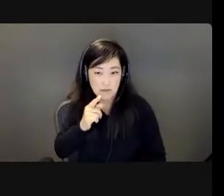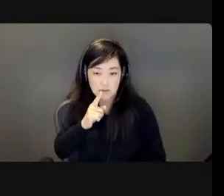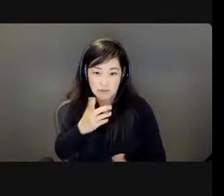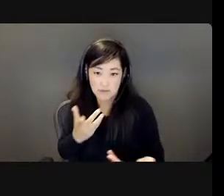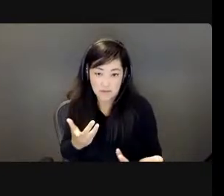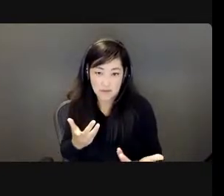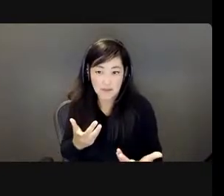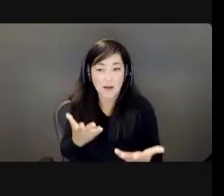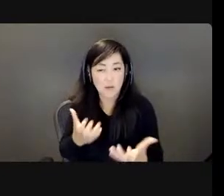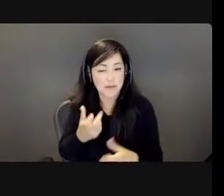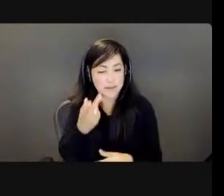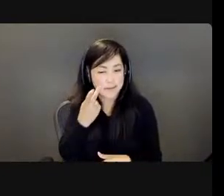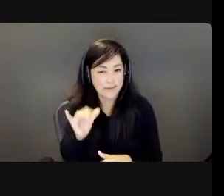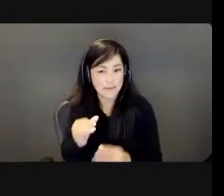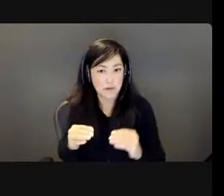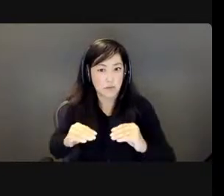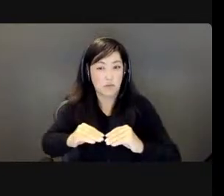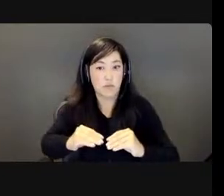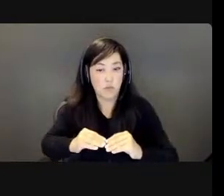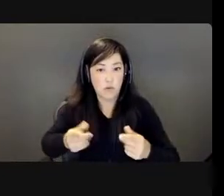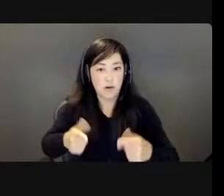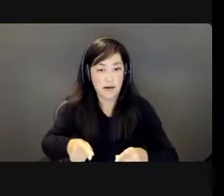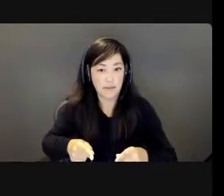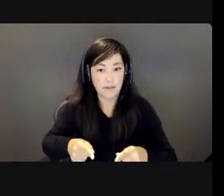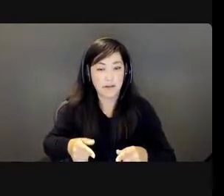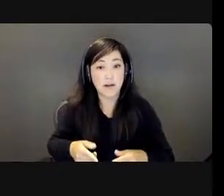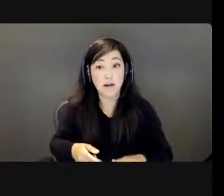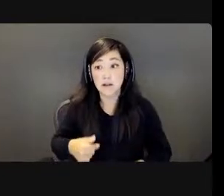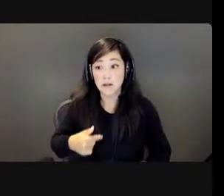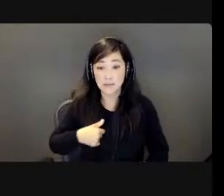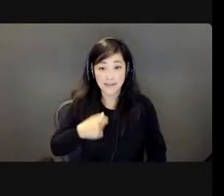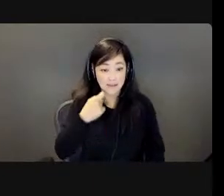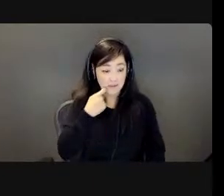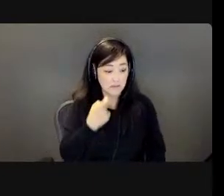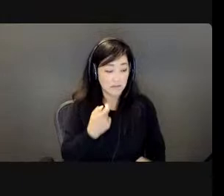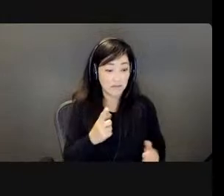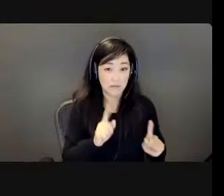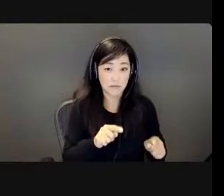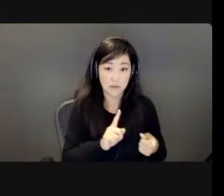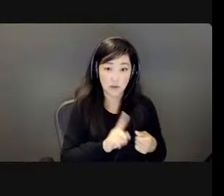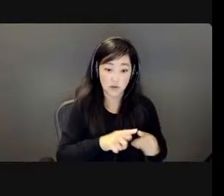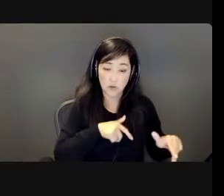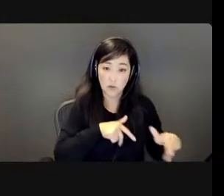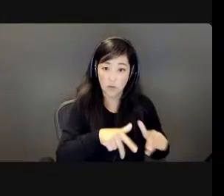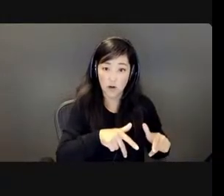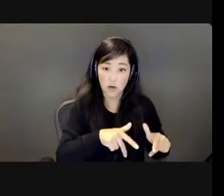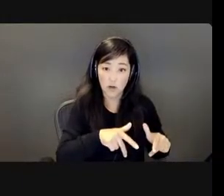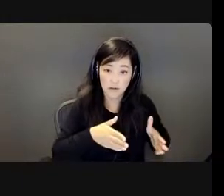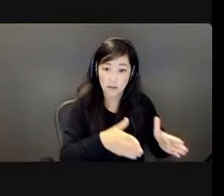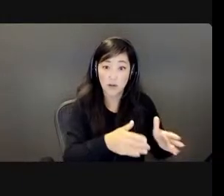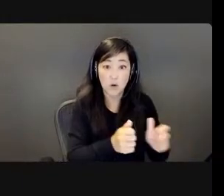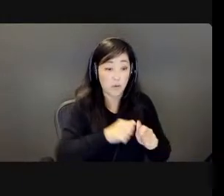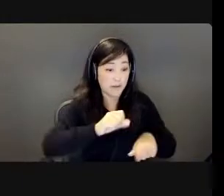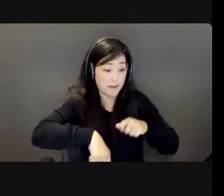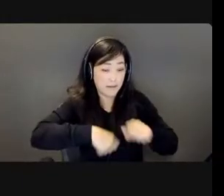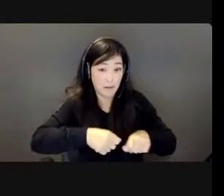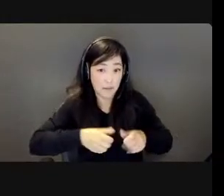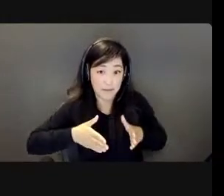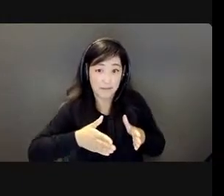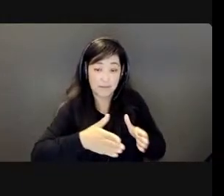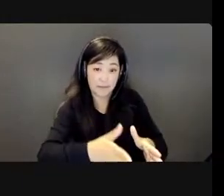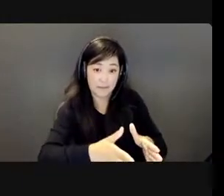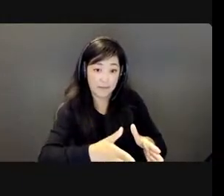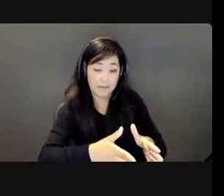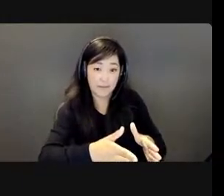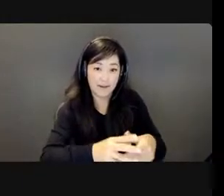I recently found a place, it's a walking path that they redid with a bike lane, and they put in